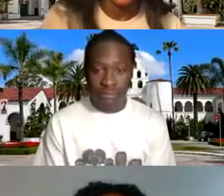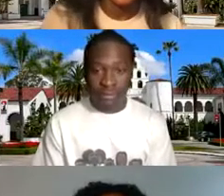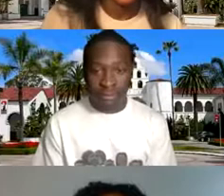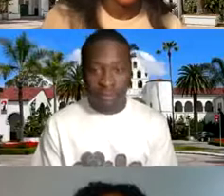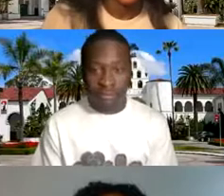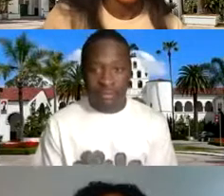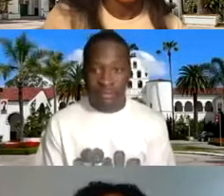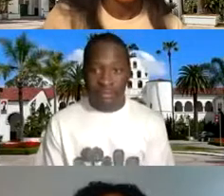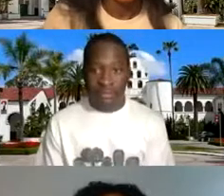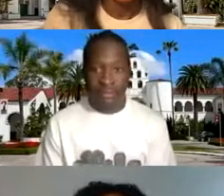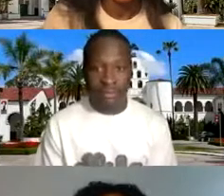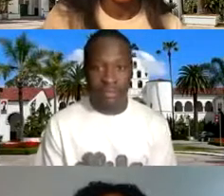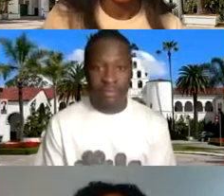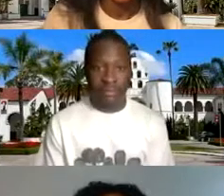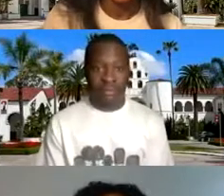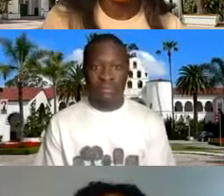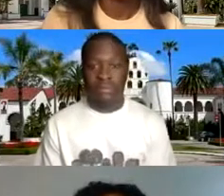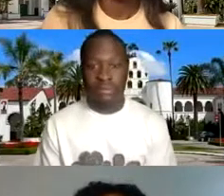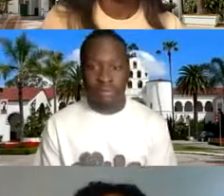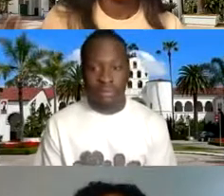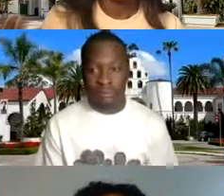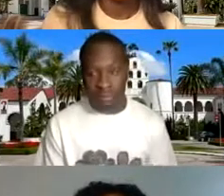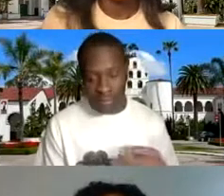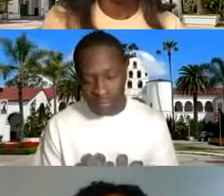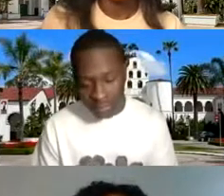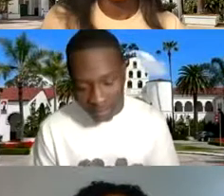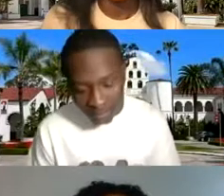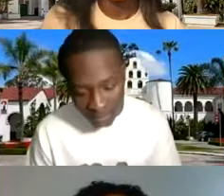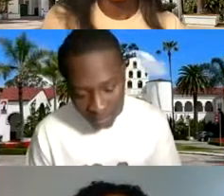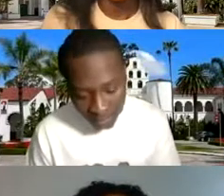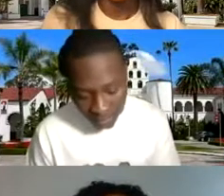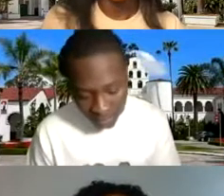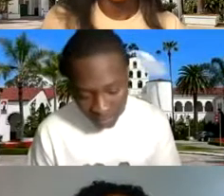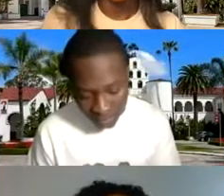Thank you, Shaki. Sierra, can you speak to,